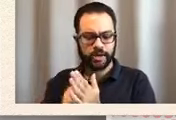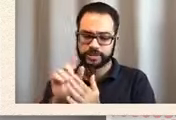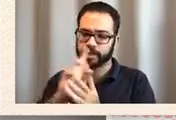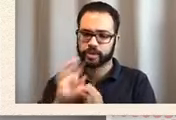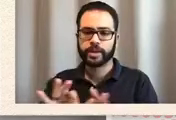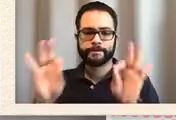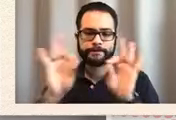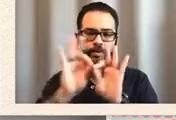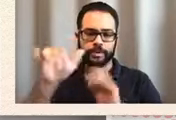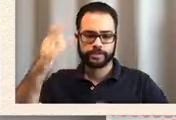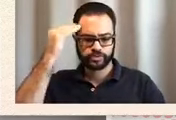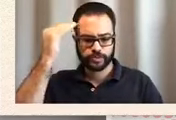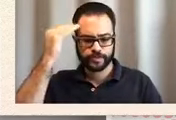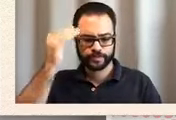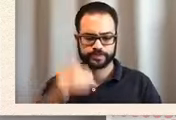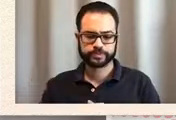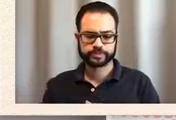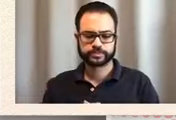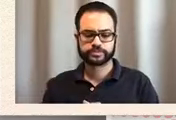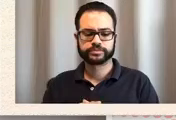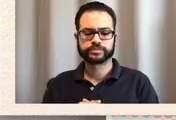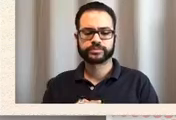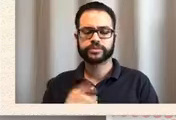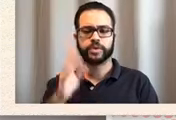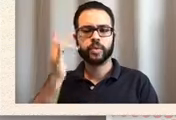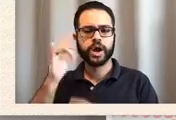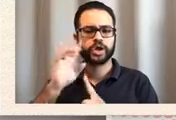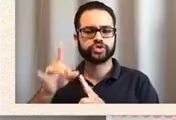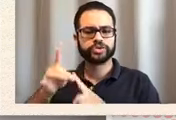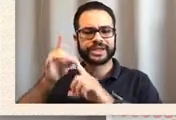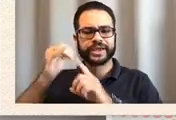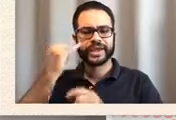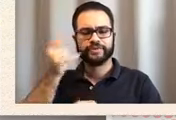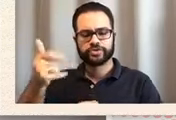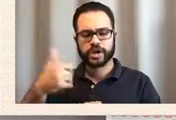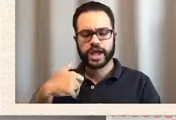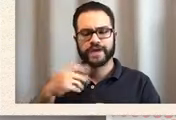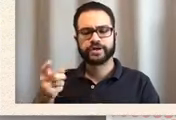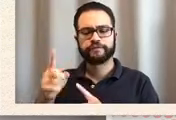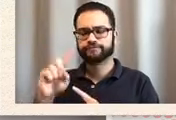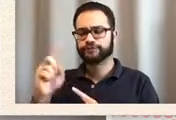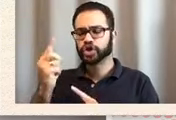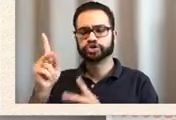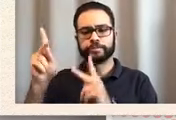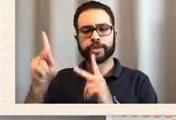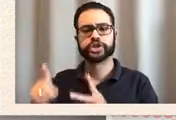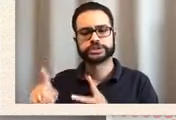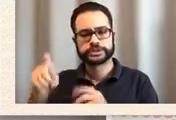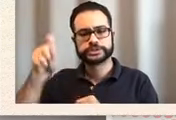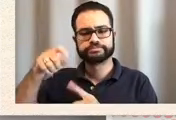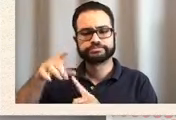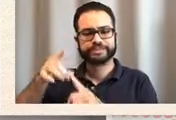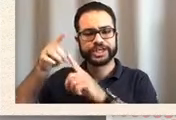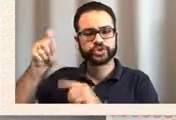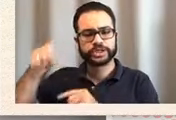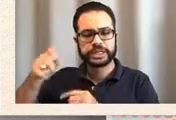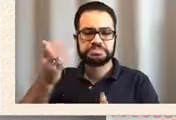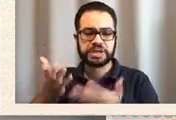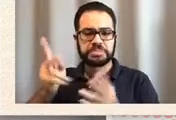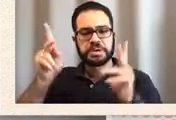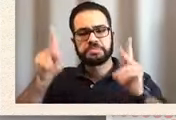know. What's unique, though, is if you have a first-person special needs trust, so that is somebody who might have received